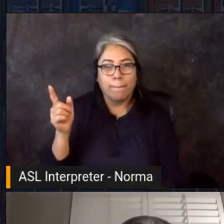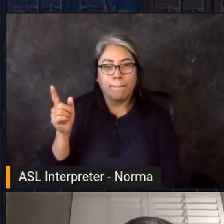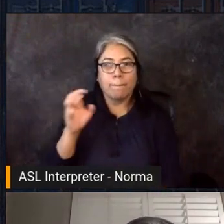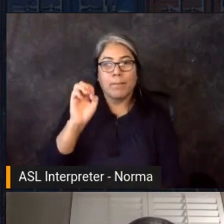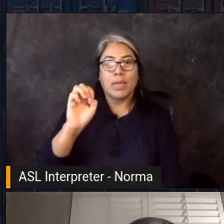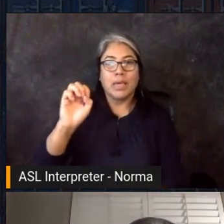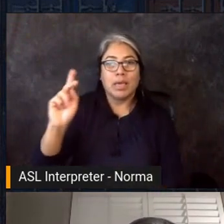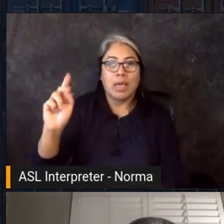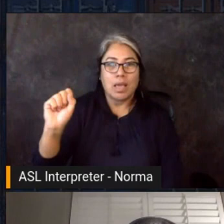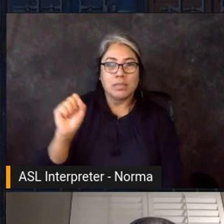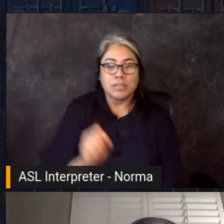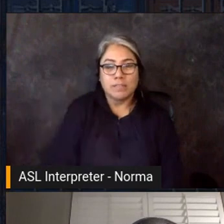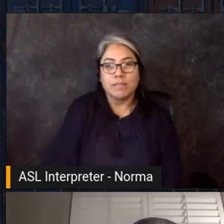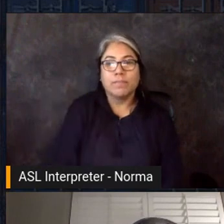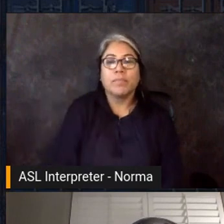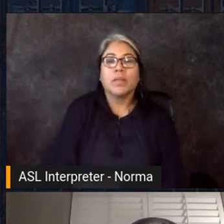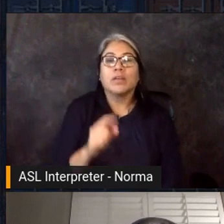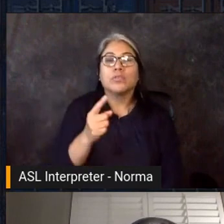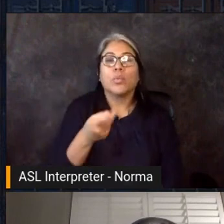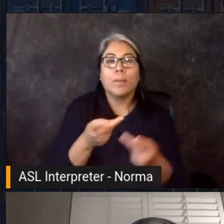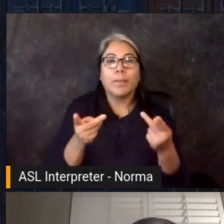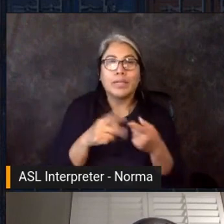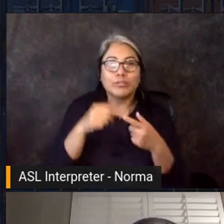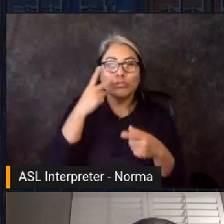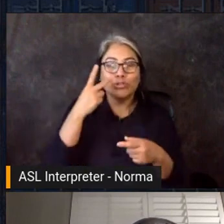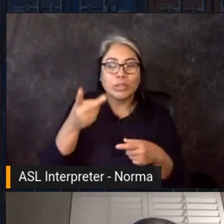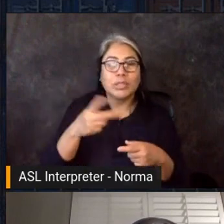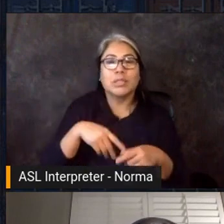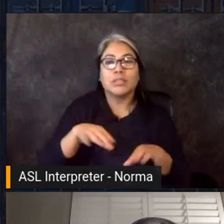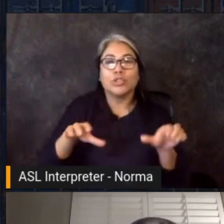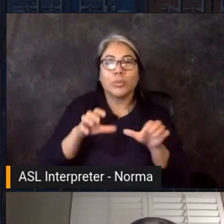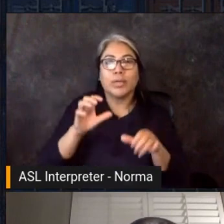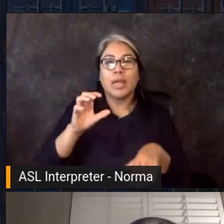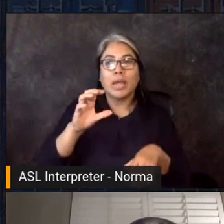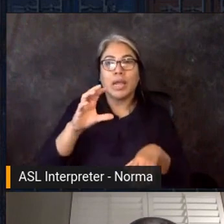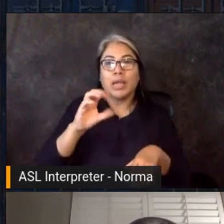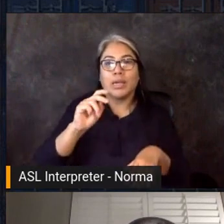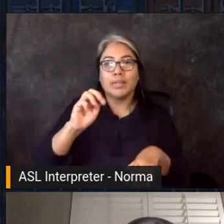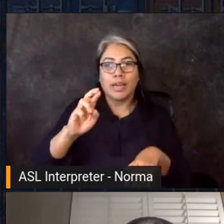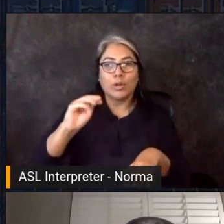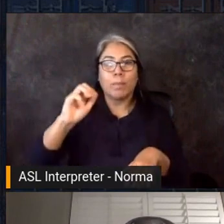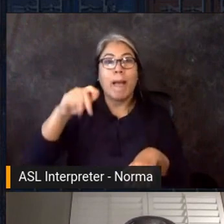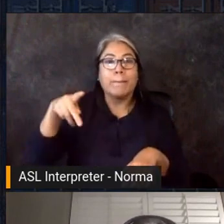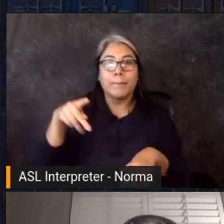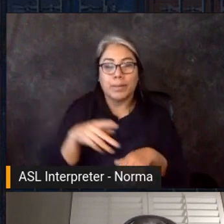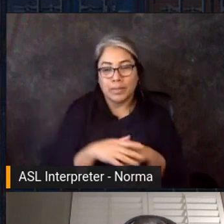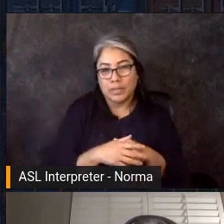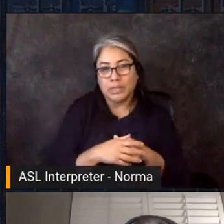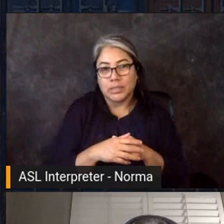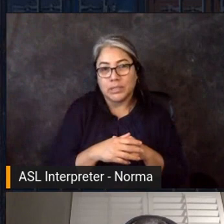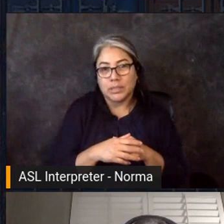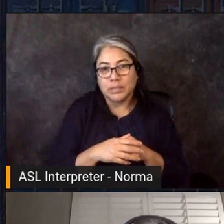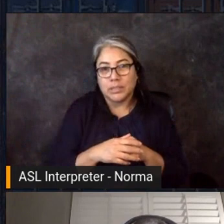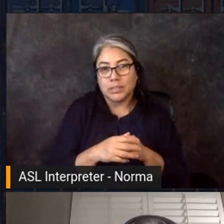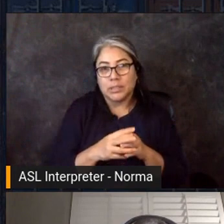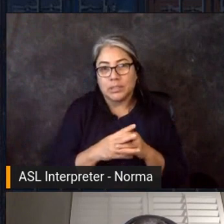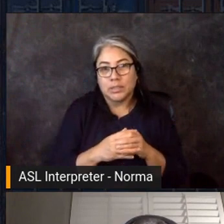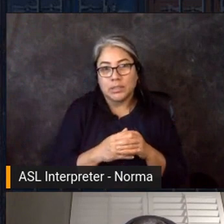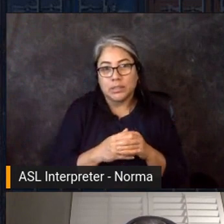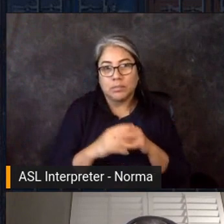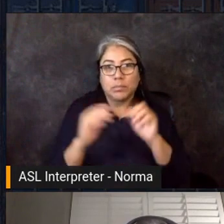EKS. So one place to see this would just be by doing a container map. I'm actually going to zoom out a little bit